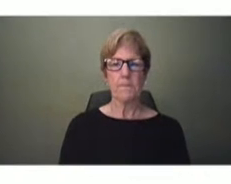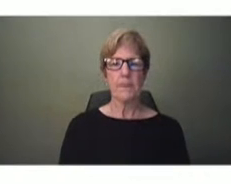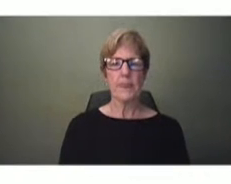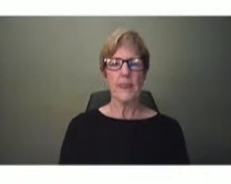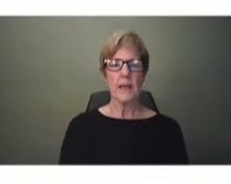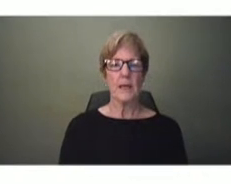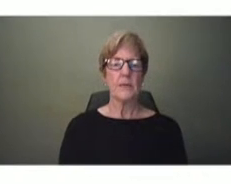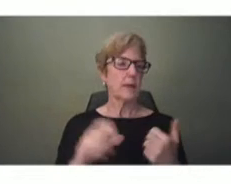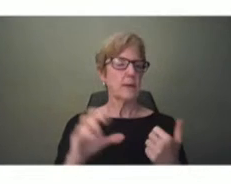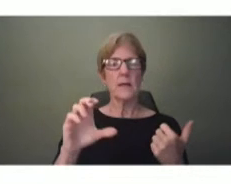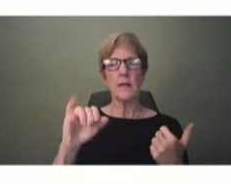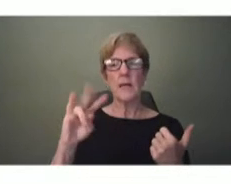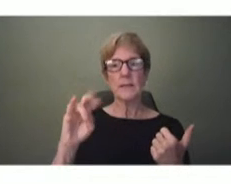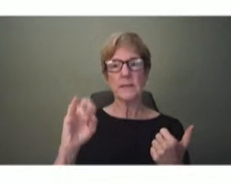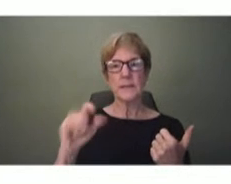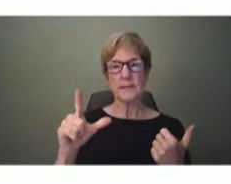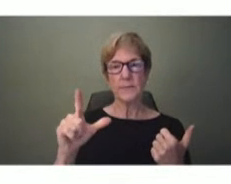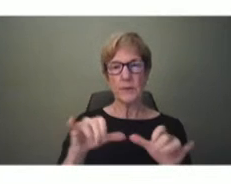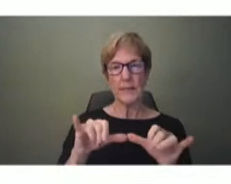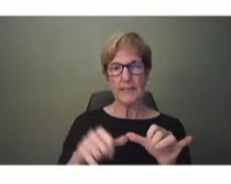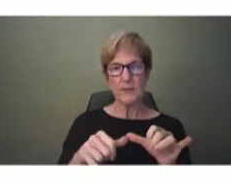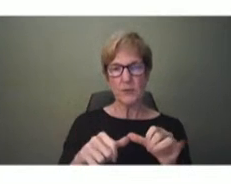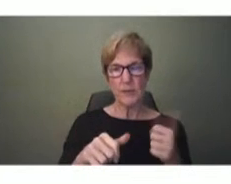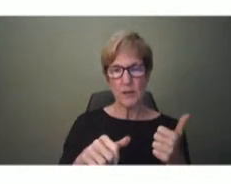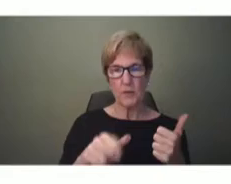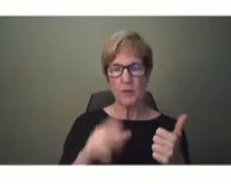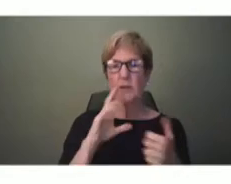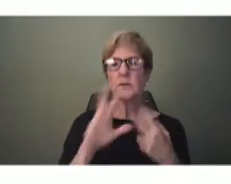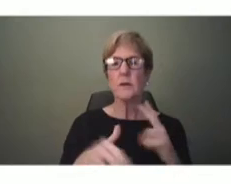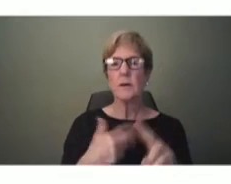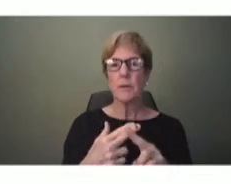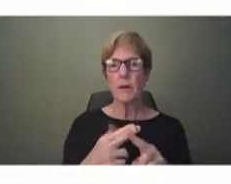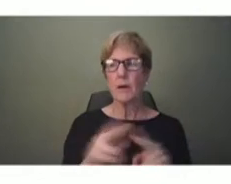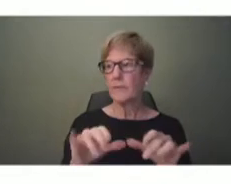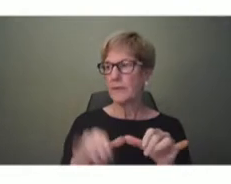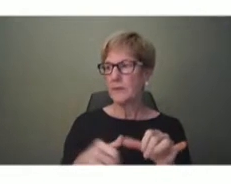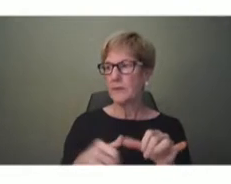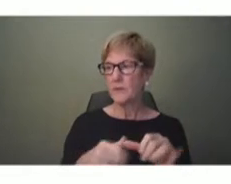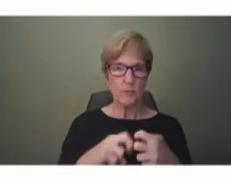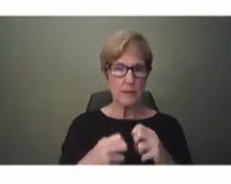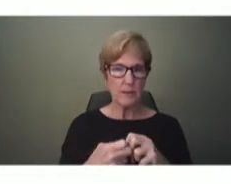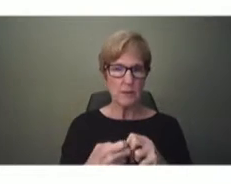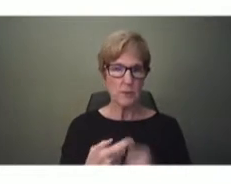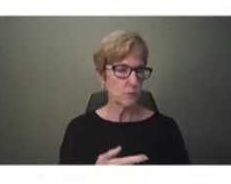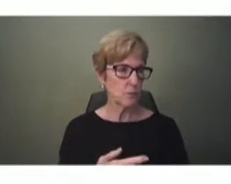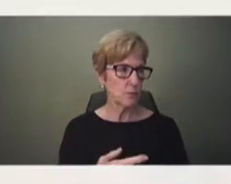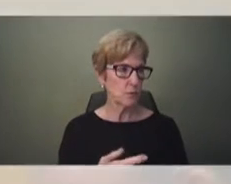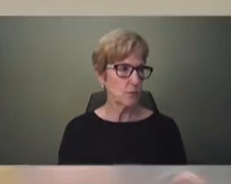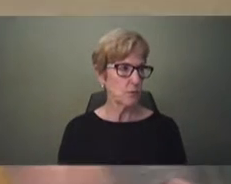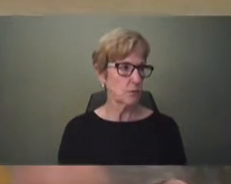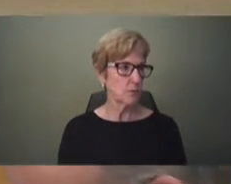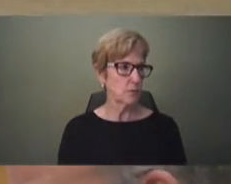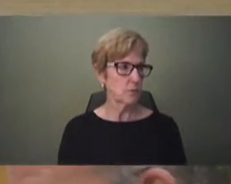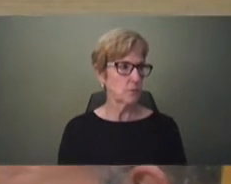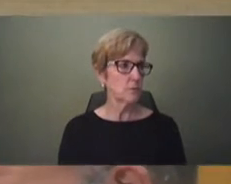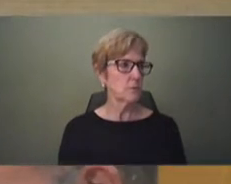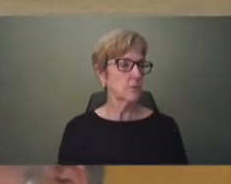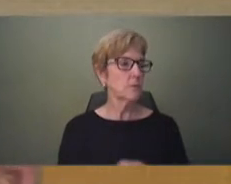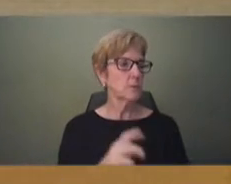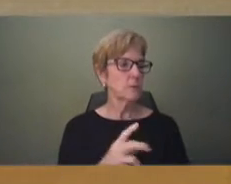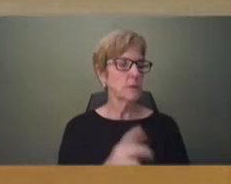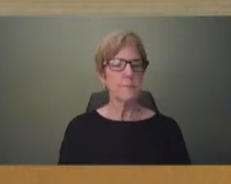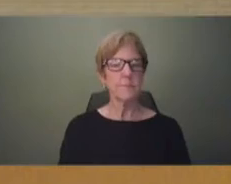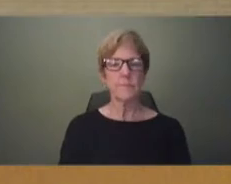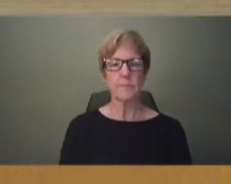engineer I think uh he can address some of the engineering issues that uh we we faced in